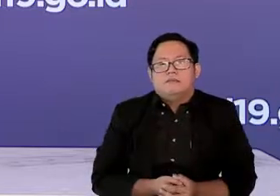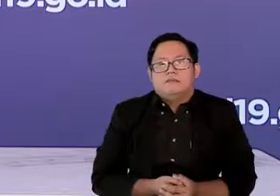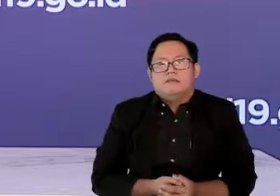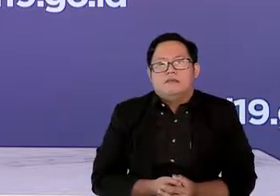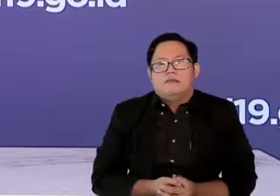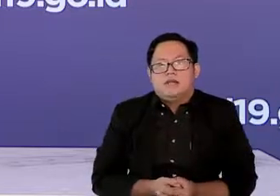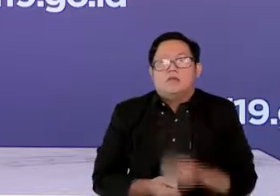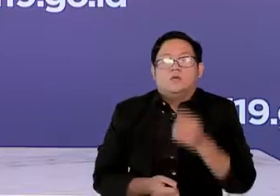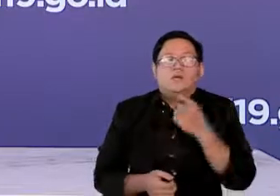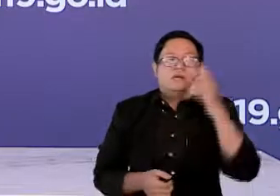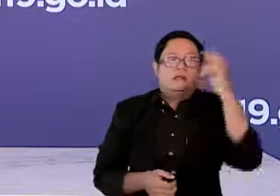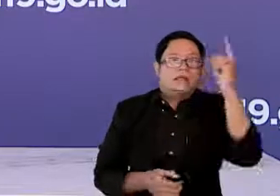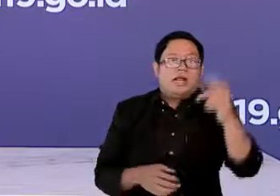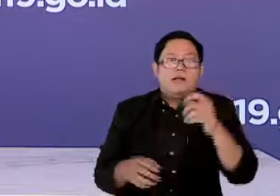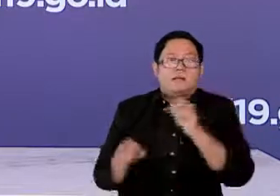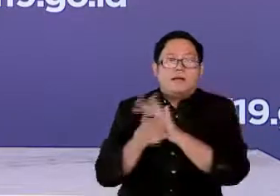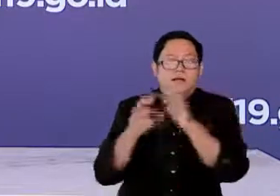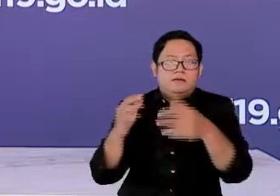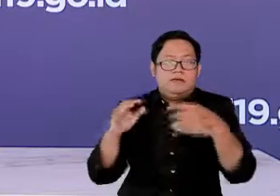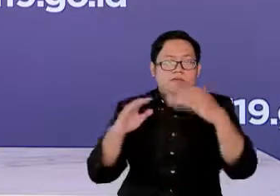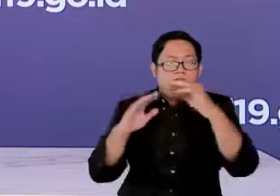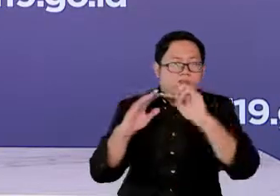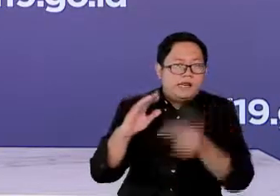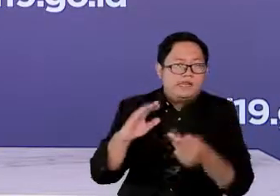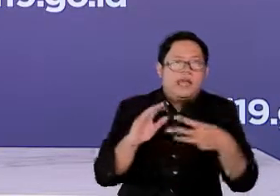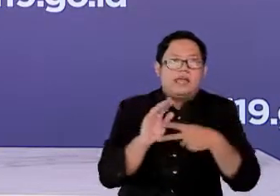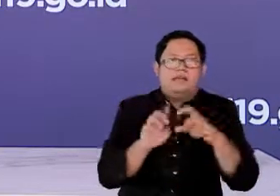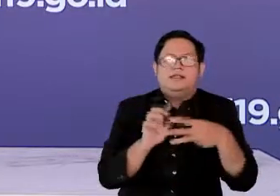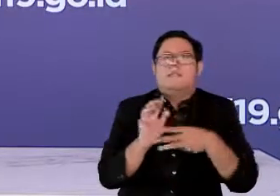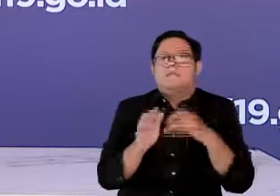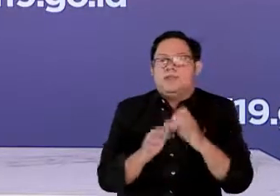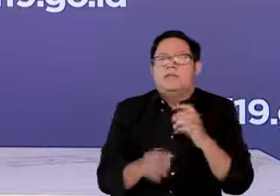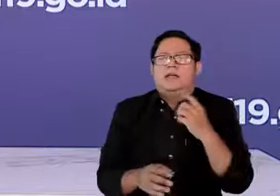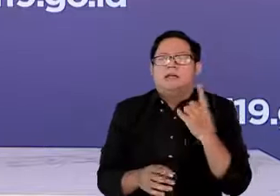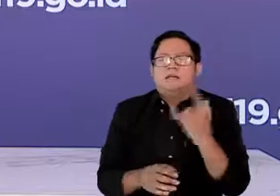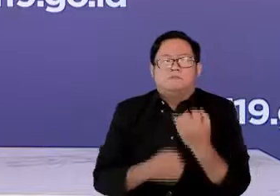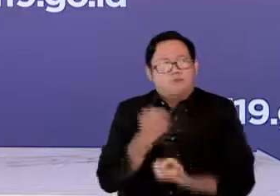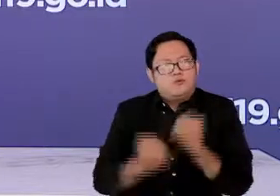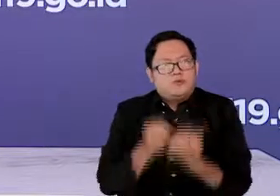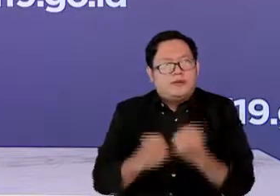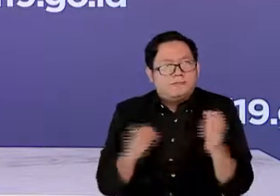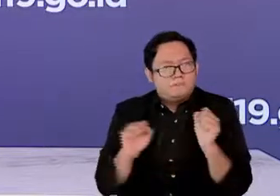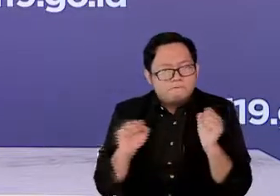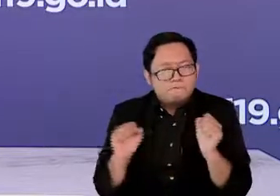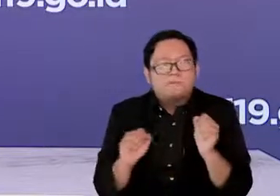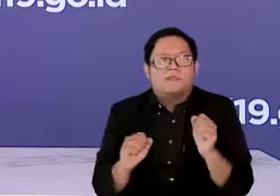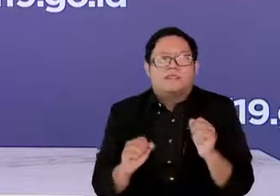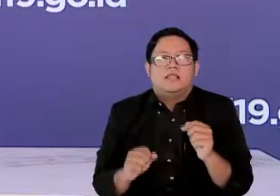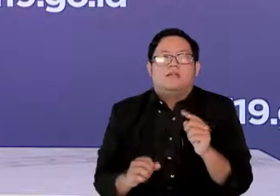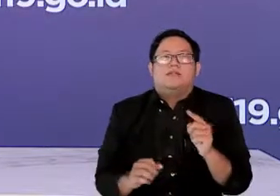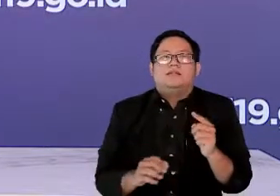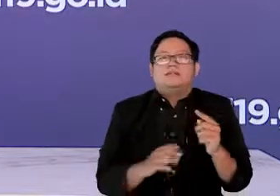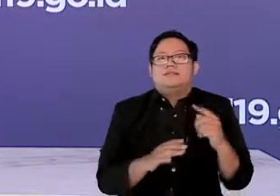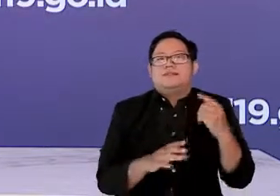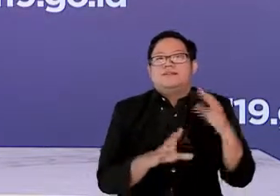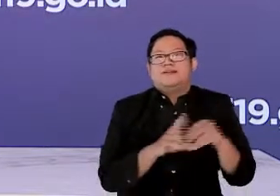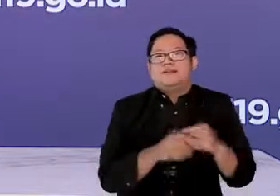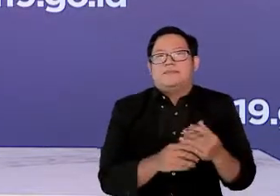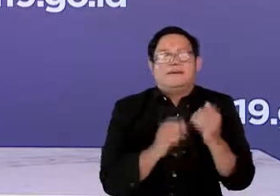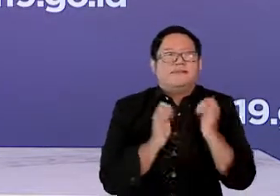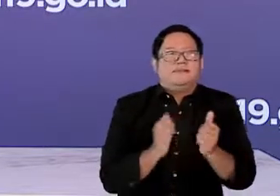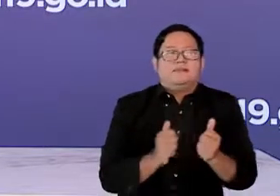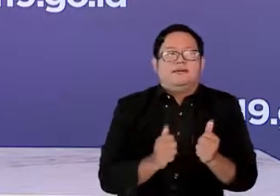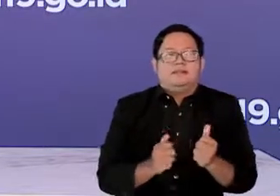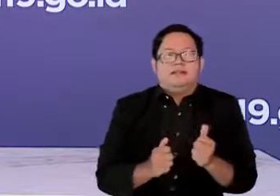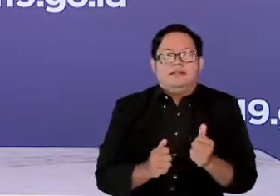of course, we will accelerate while also to make sure that the brake is ready. So that's why carefully